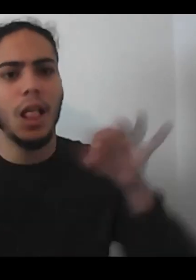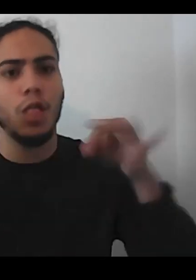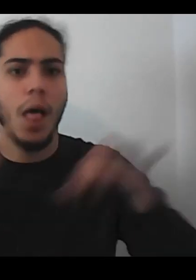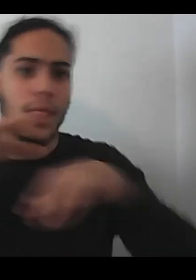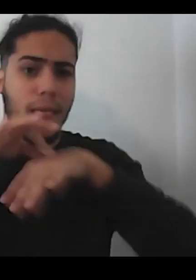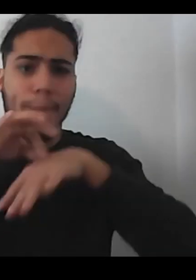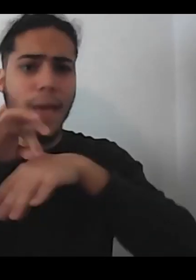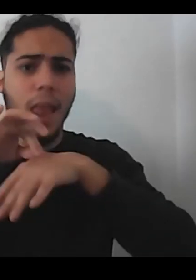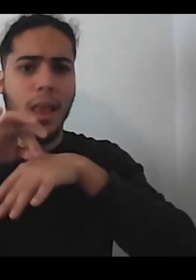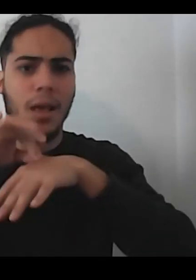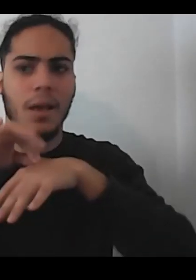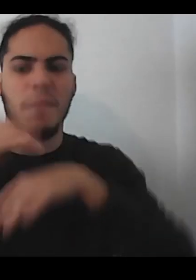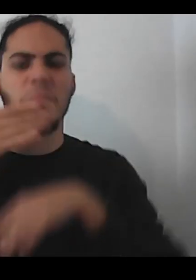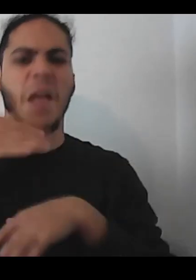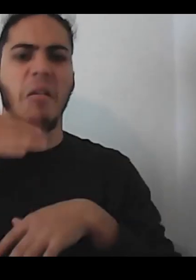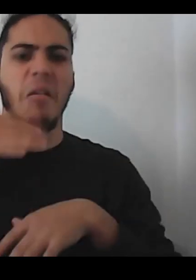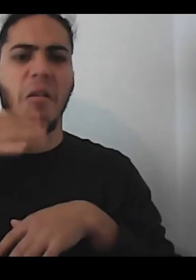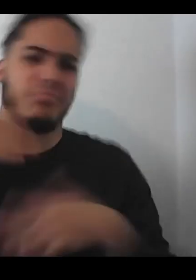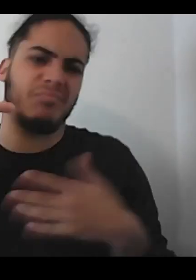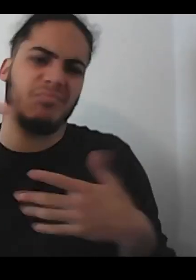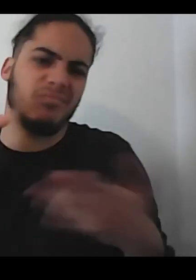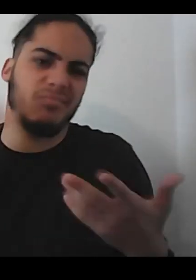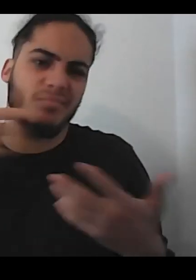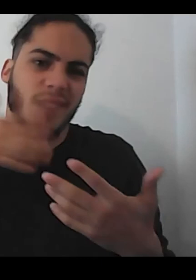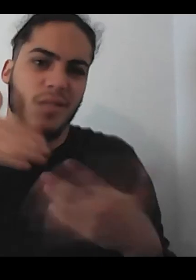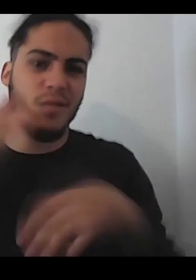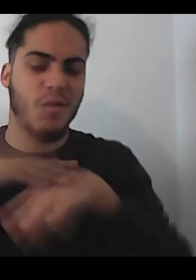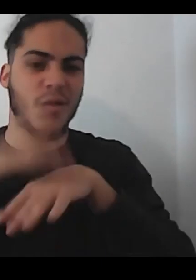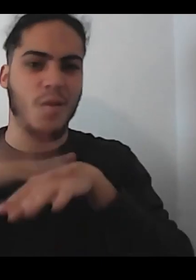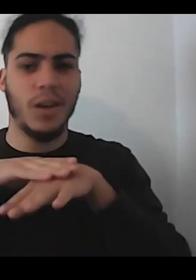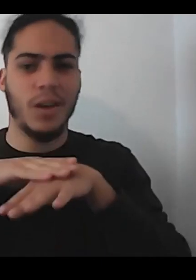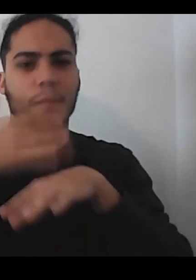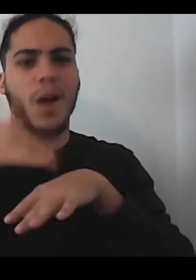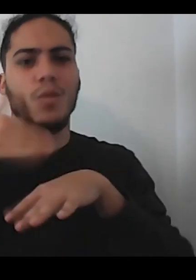because white does not make a strong contrast.